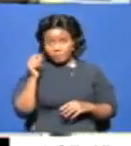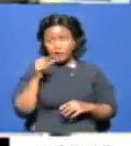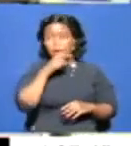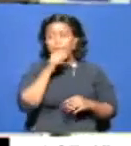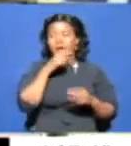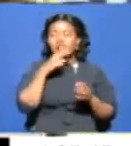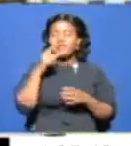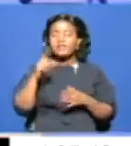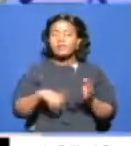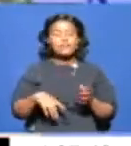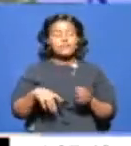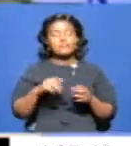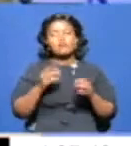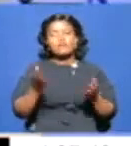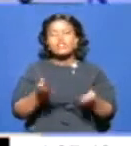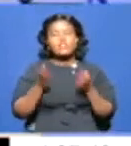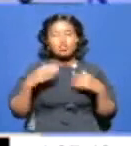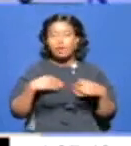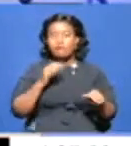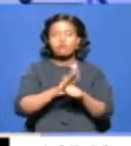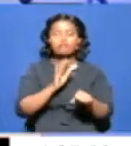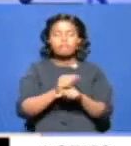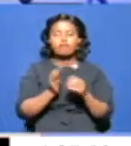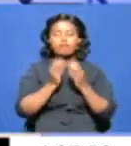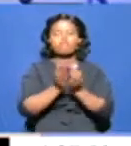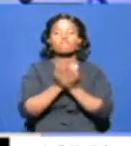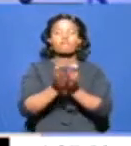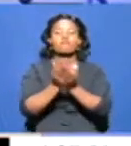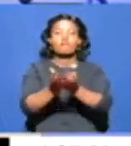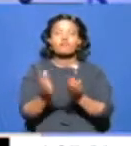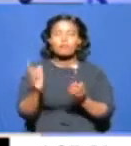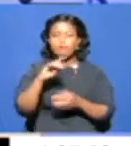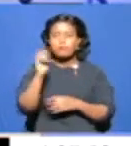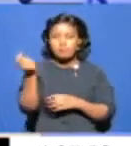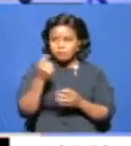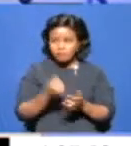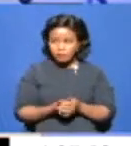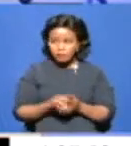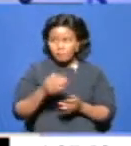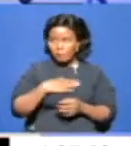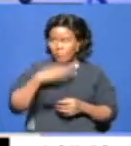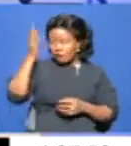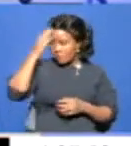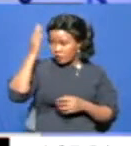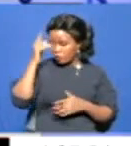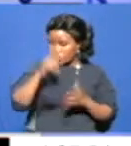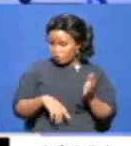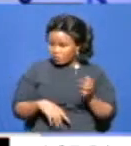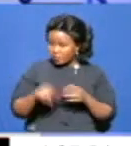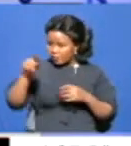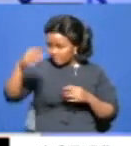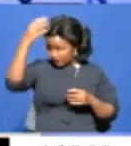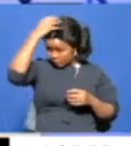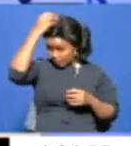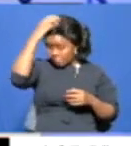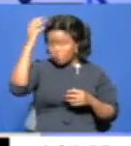for more ships in Kenya. But alike, Lamu Shipping has offered to train